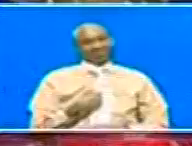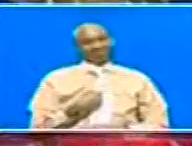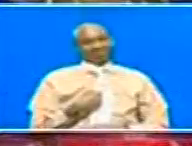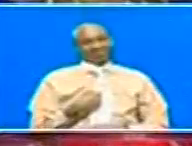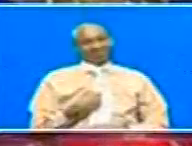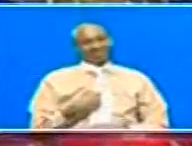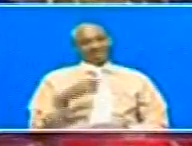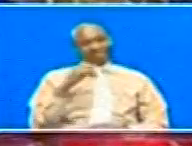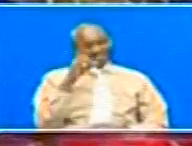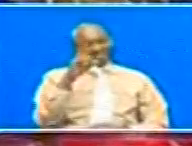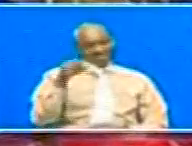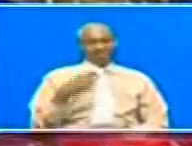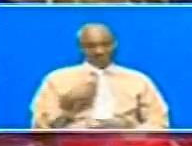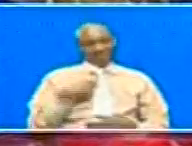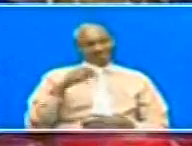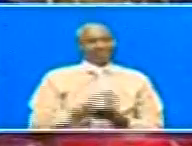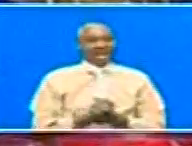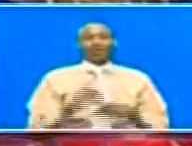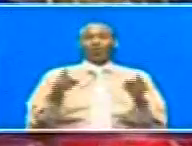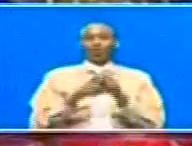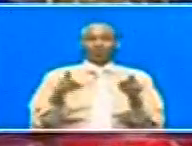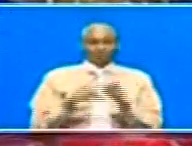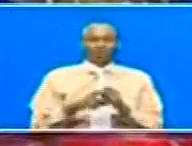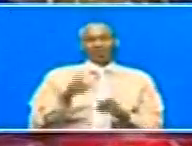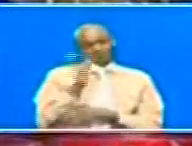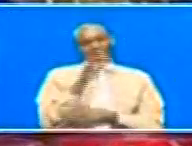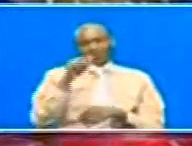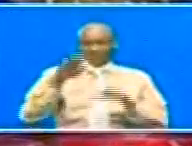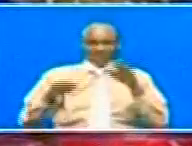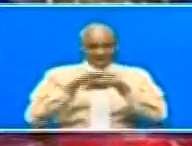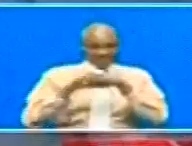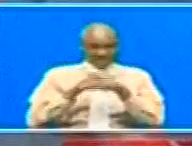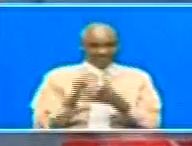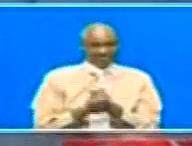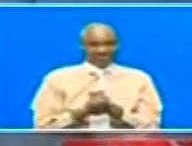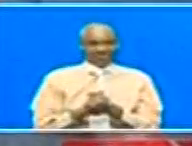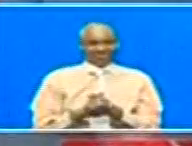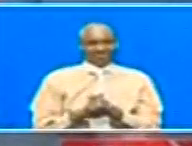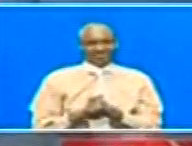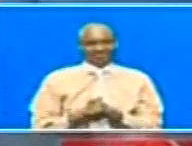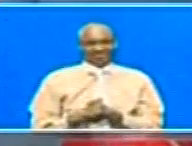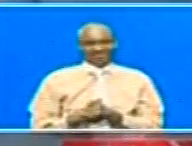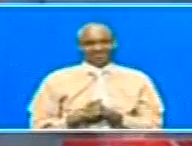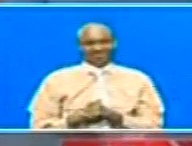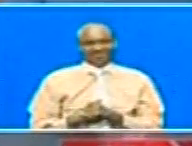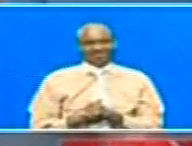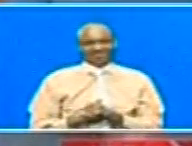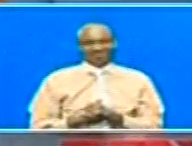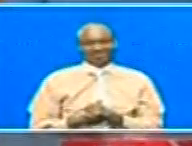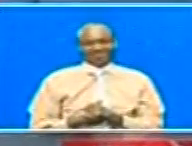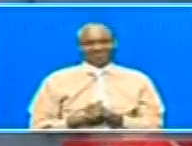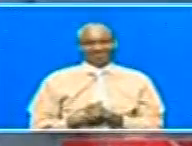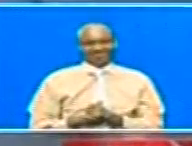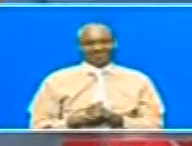Great song, great song. And Mkomboti. Mkomboti. Yes. Mama's Hamid. Oh!